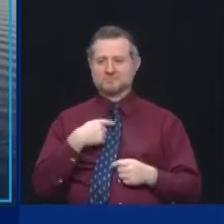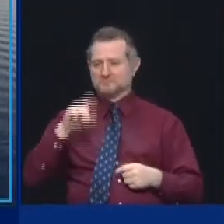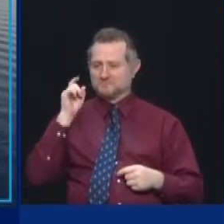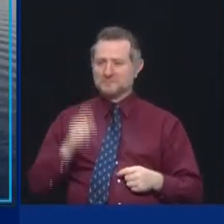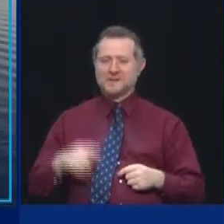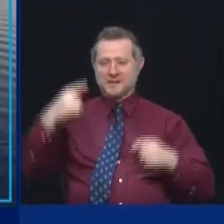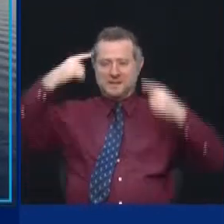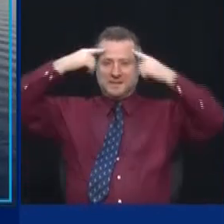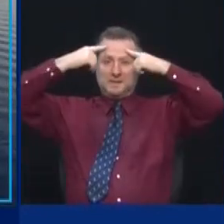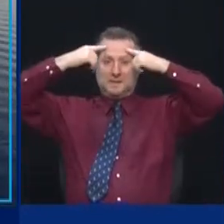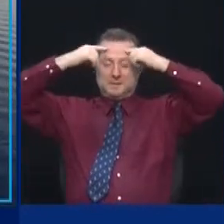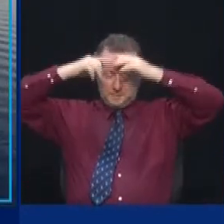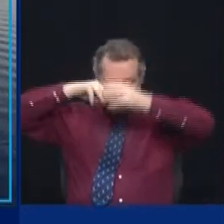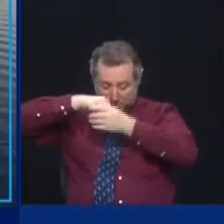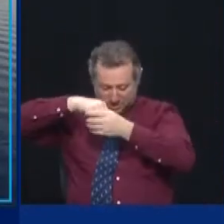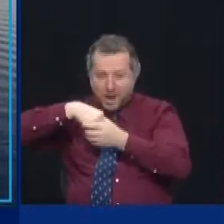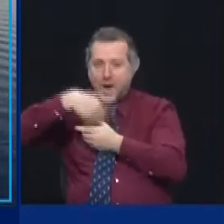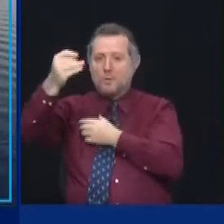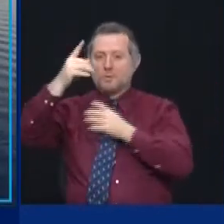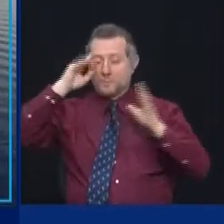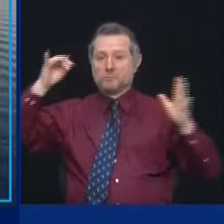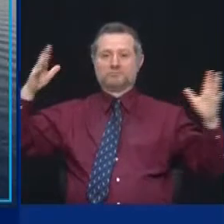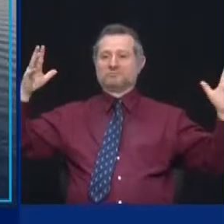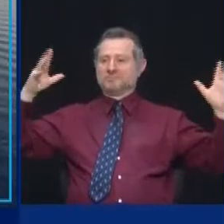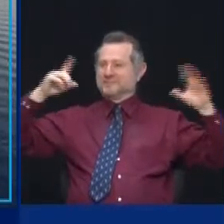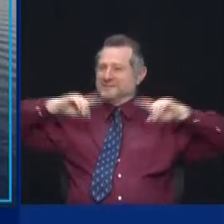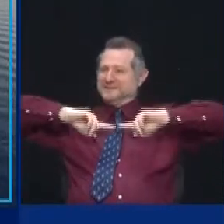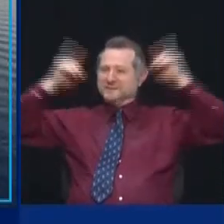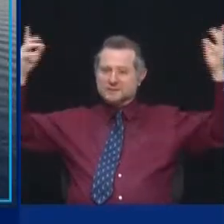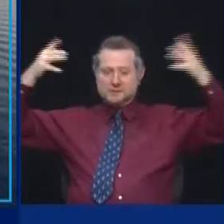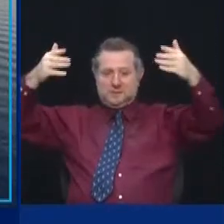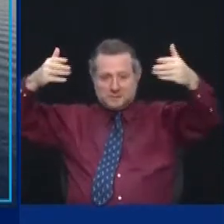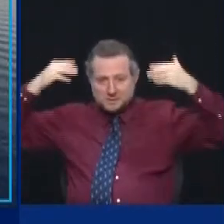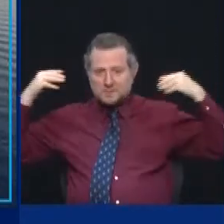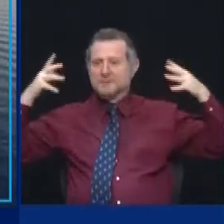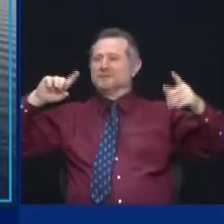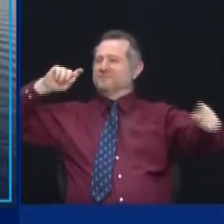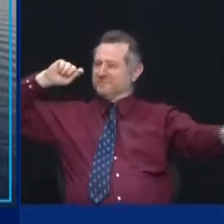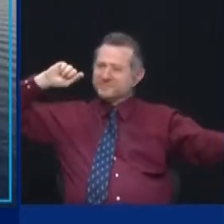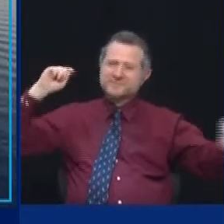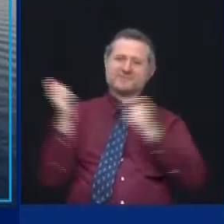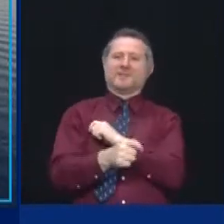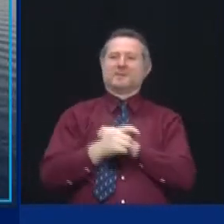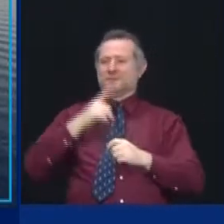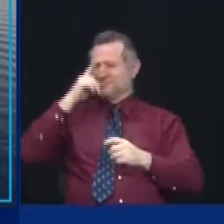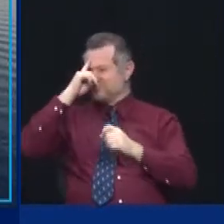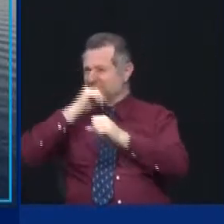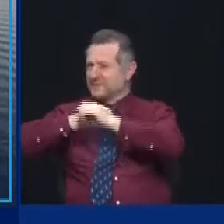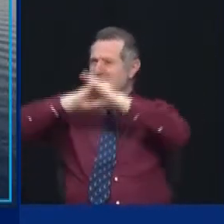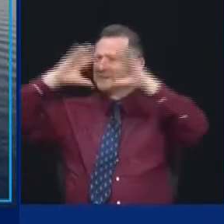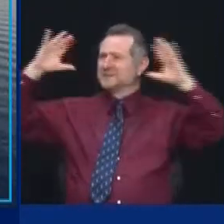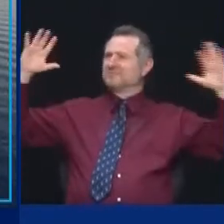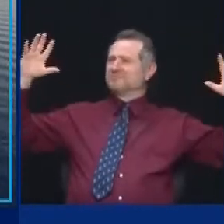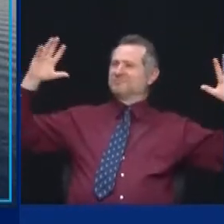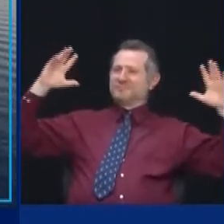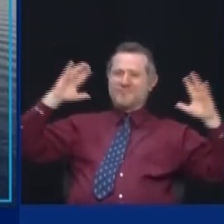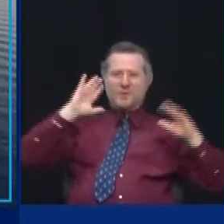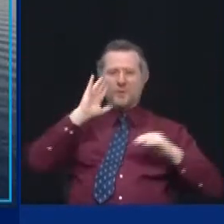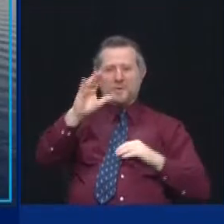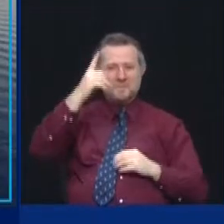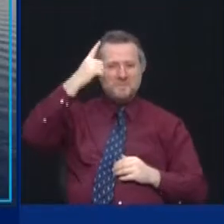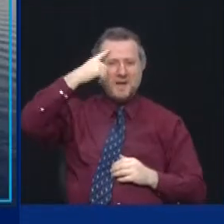yes, this has been a hell of a year, an historic hell of a year. But this is not the first time that we